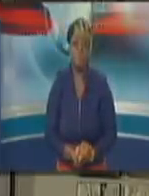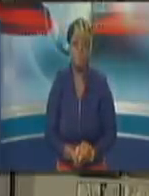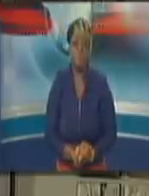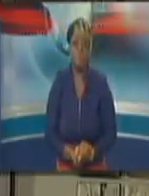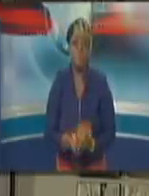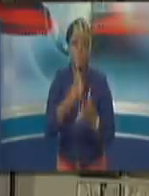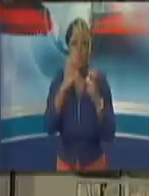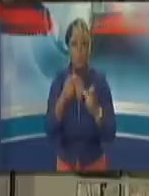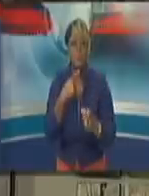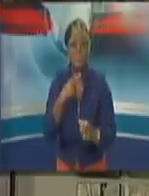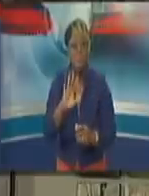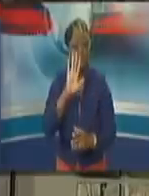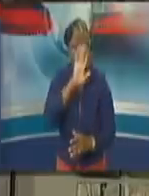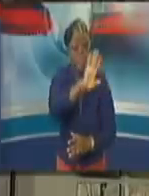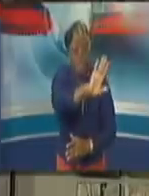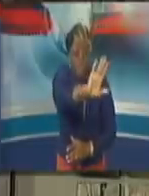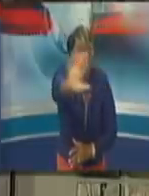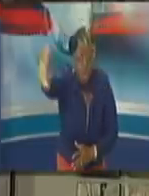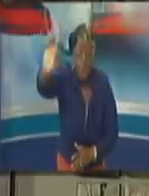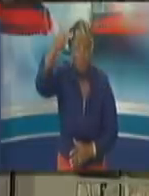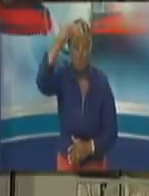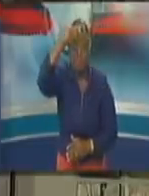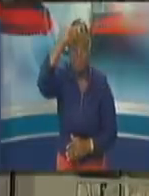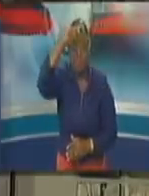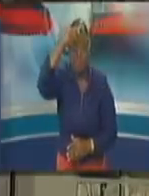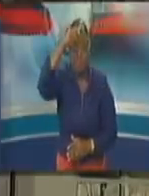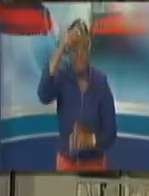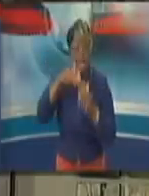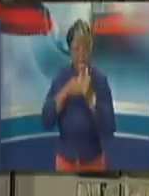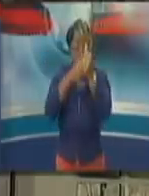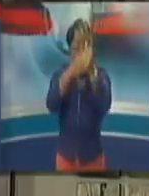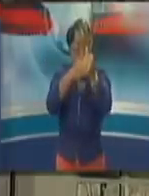your government, led by a very proactive Prime Minister,